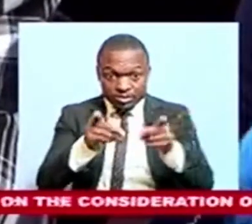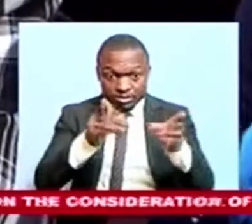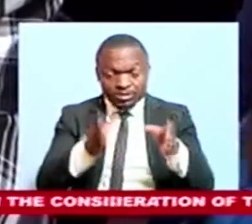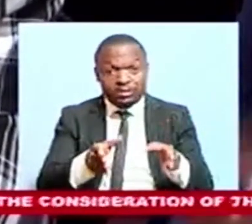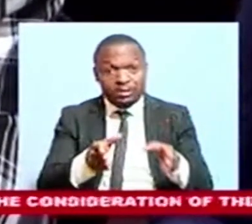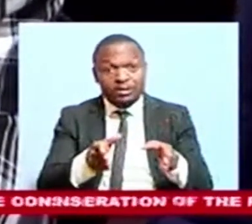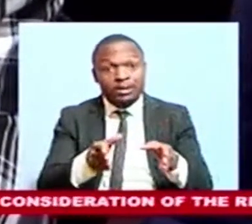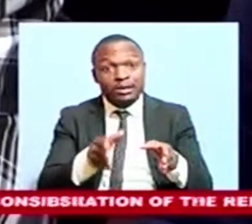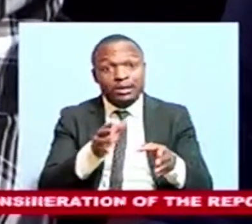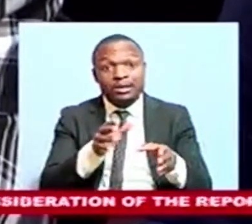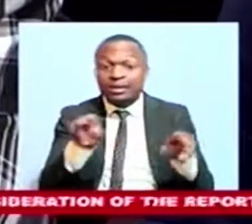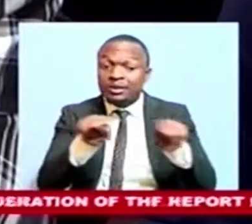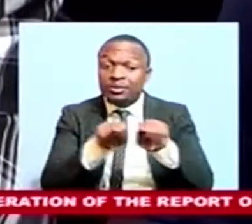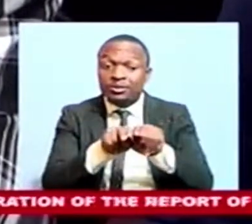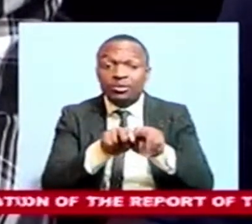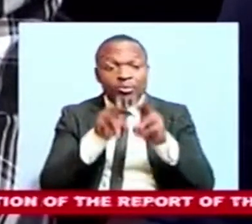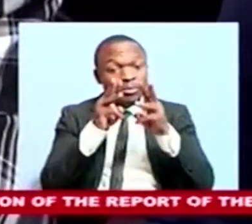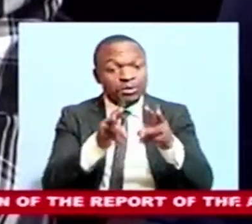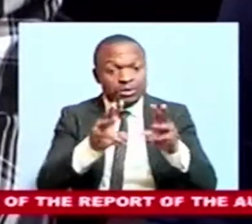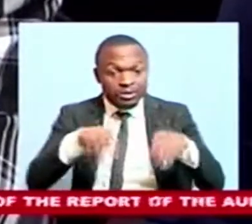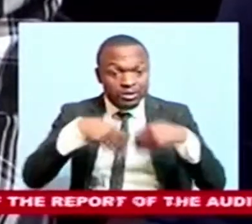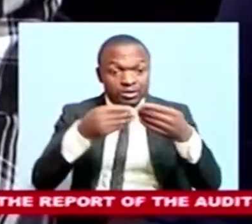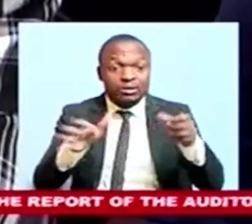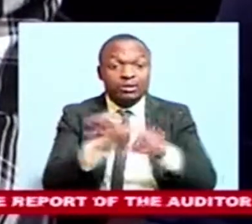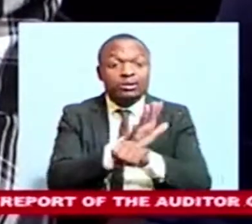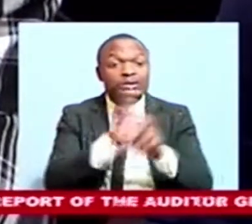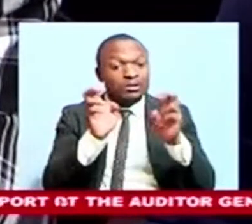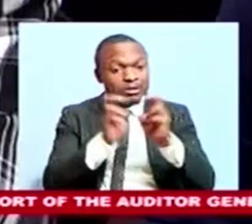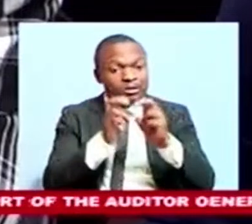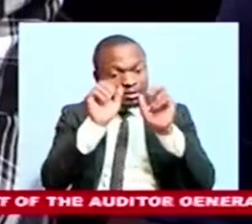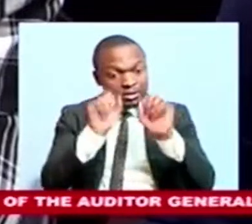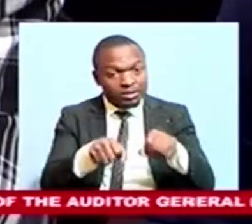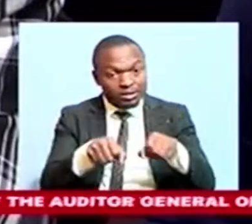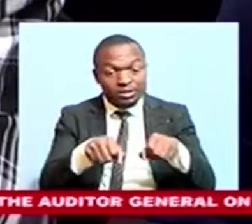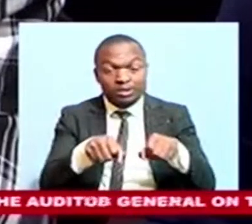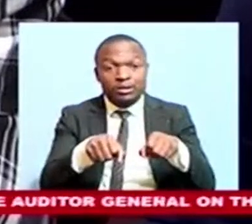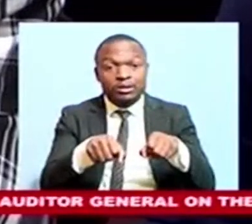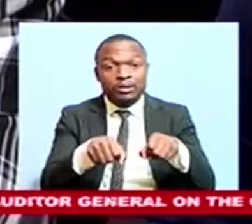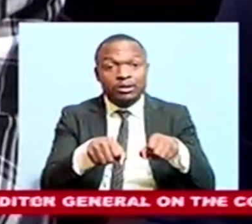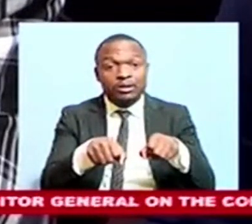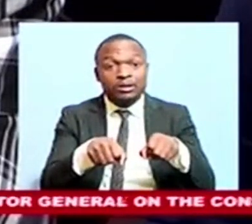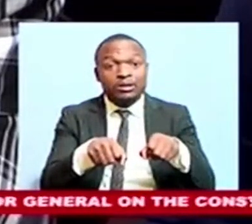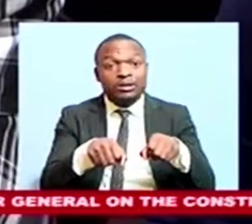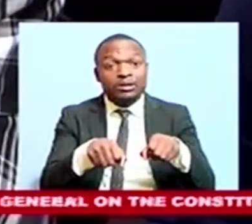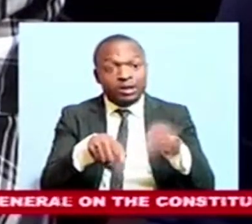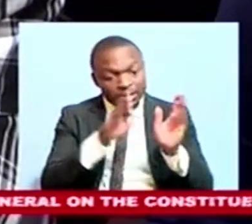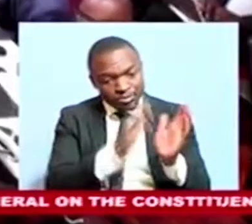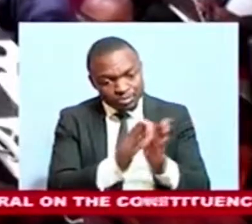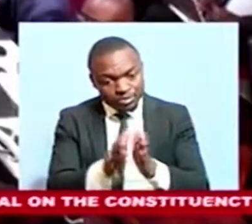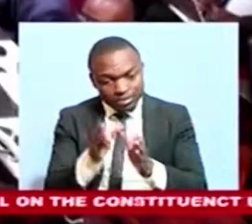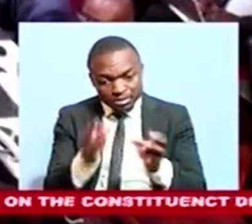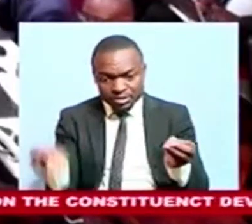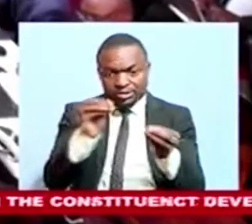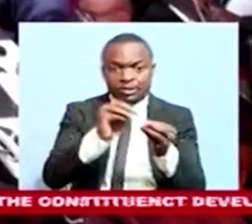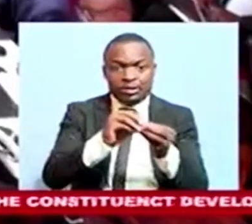the standard? When you are giving out full contract, you can structure particular contract and add something from the community. Is that the